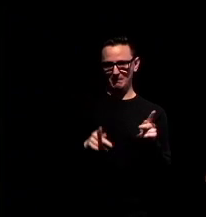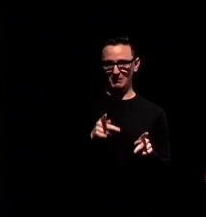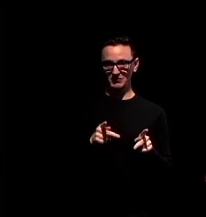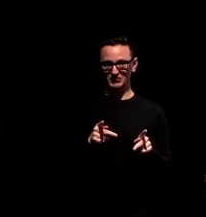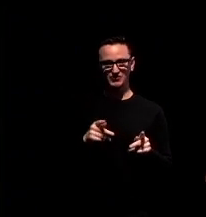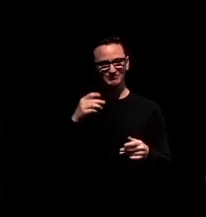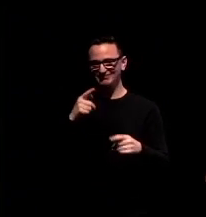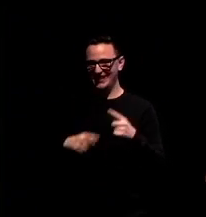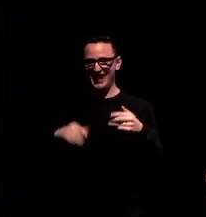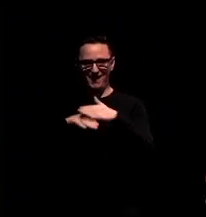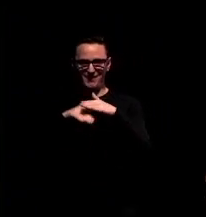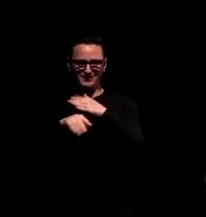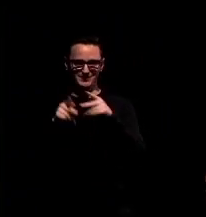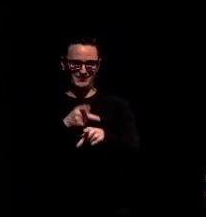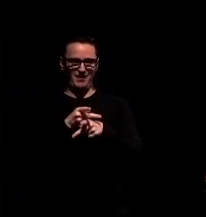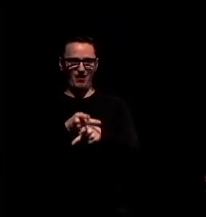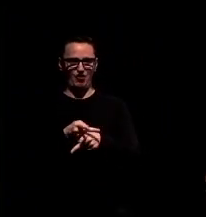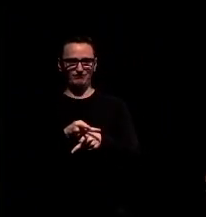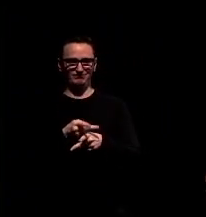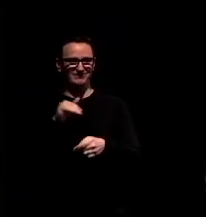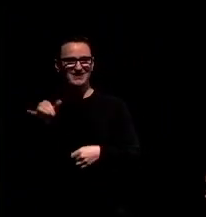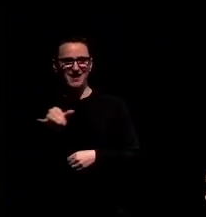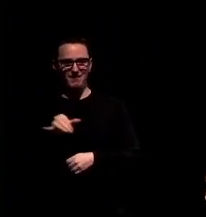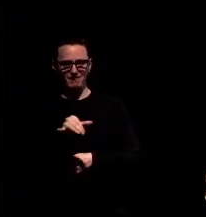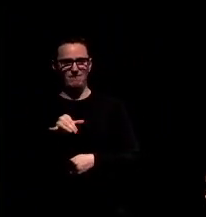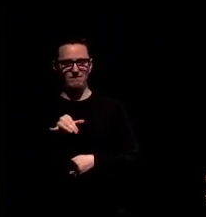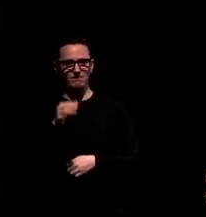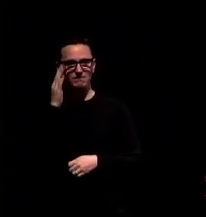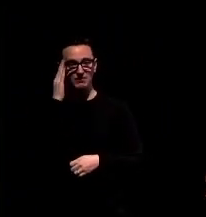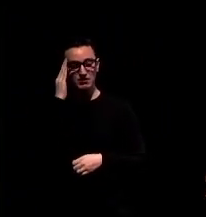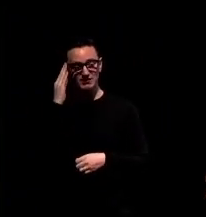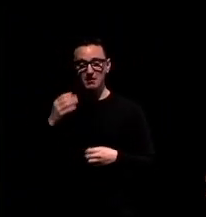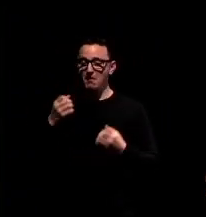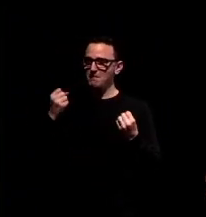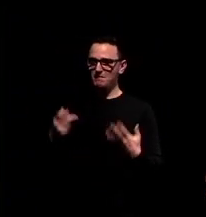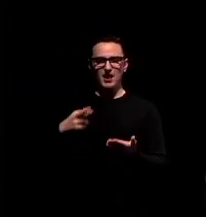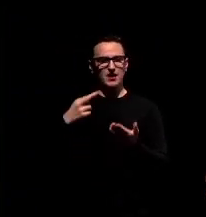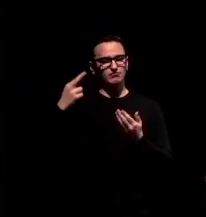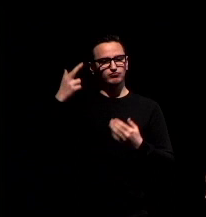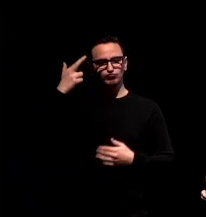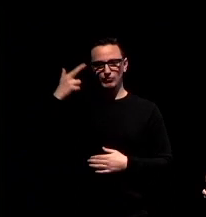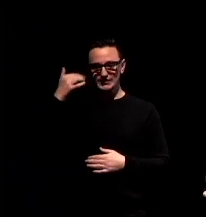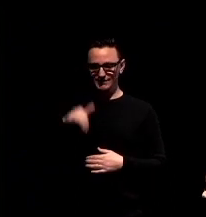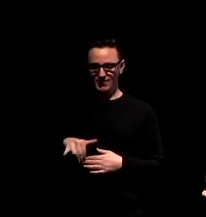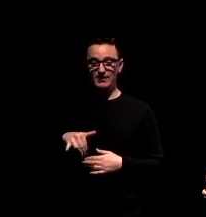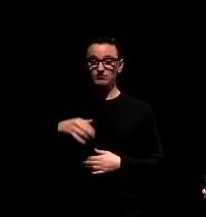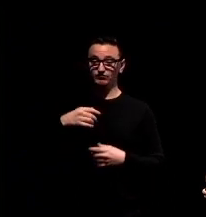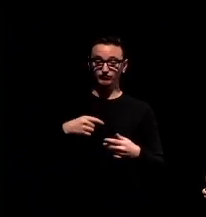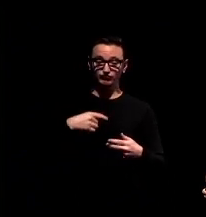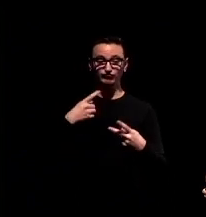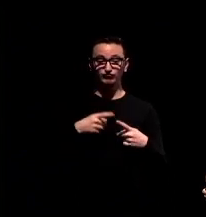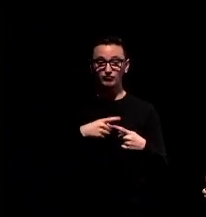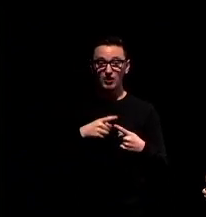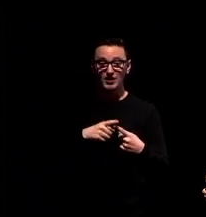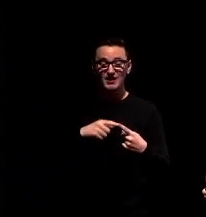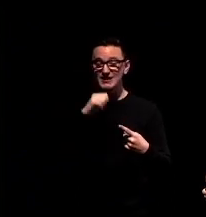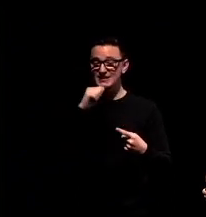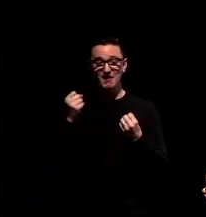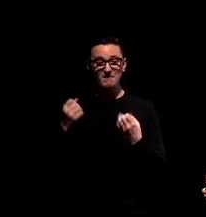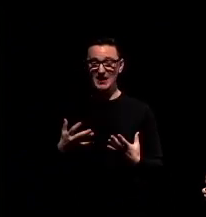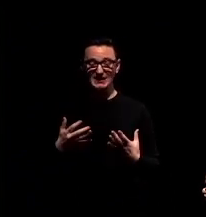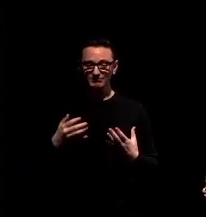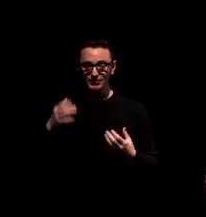the same way. And we know there's lots of reasons for this. One, we don't actually have a lot of culturally sensitive screening